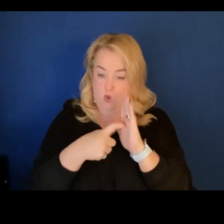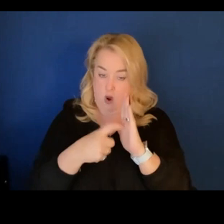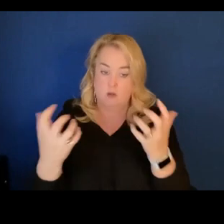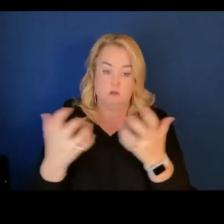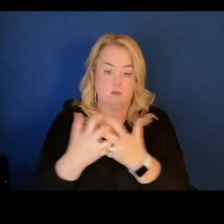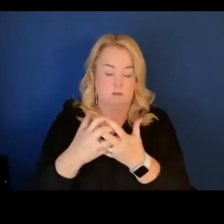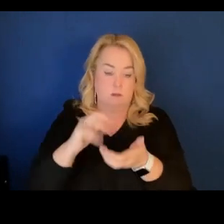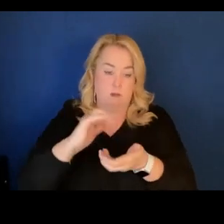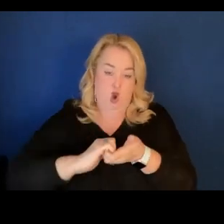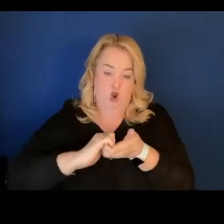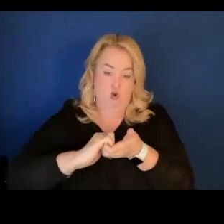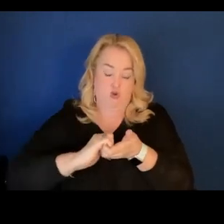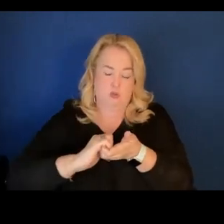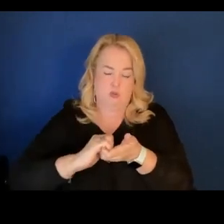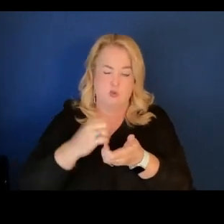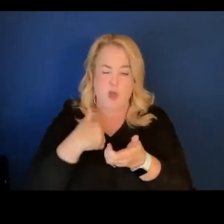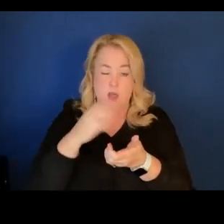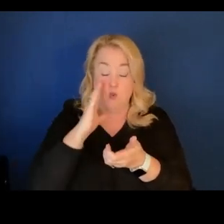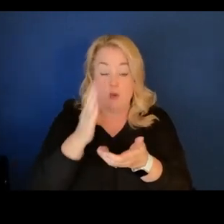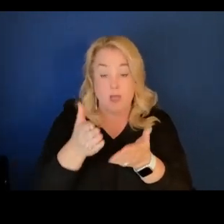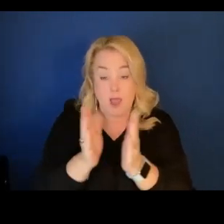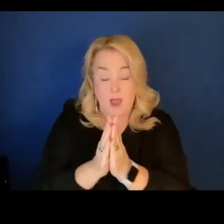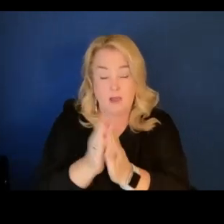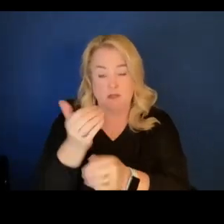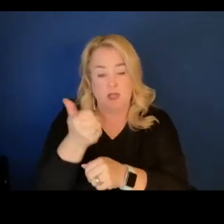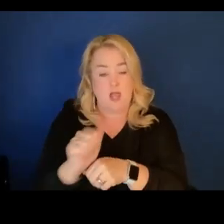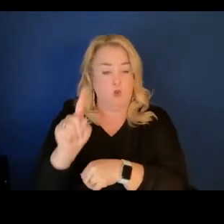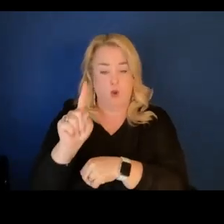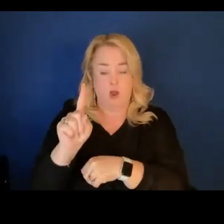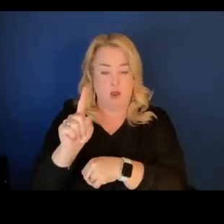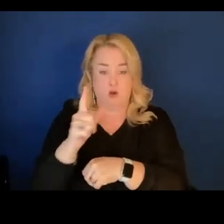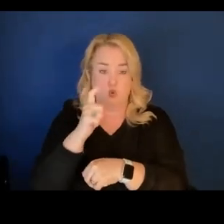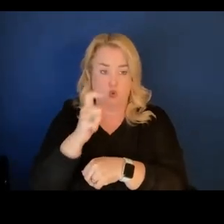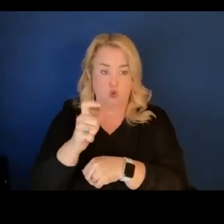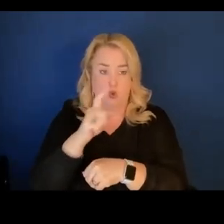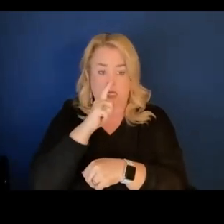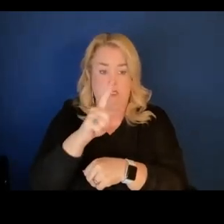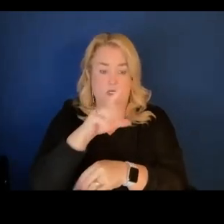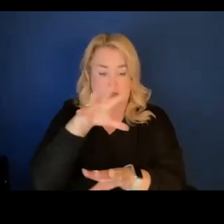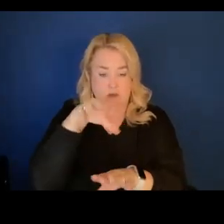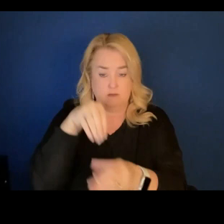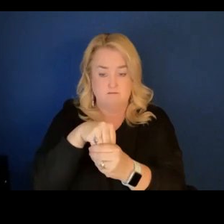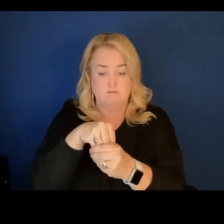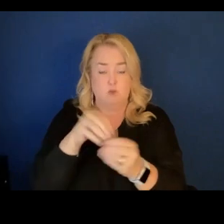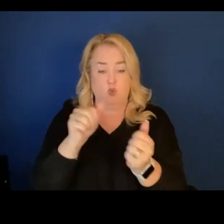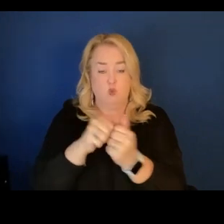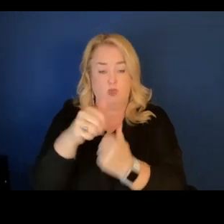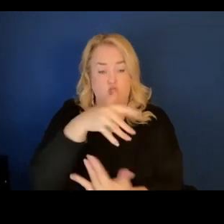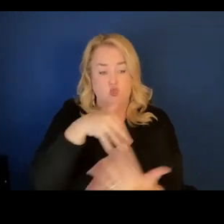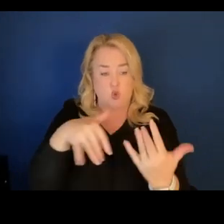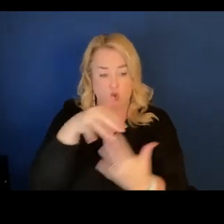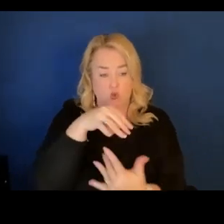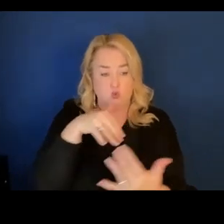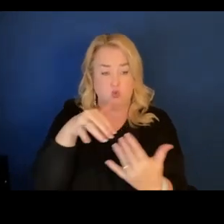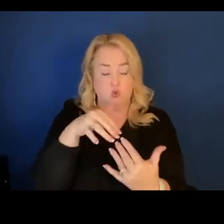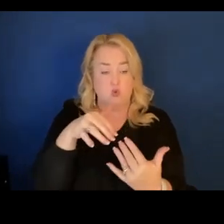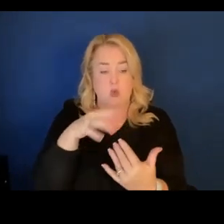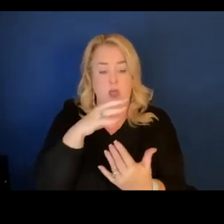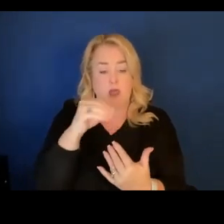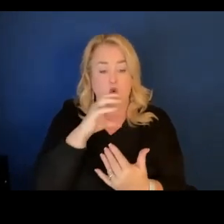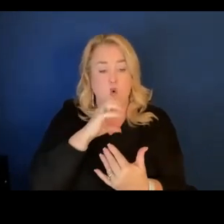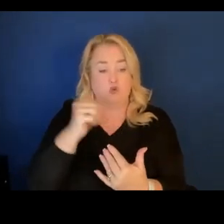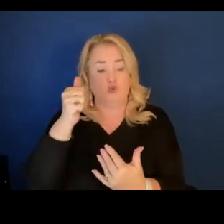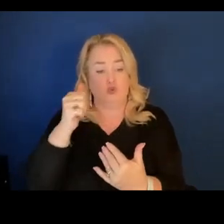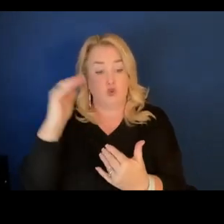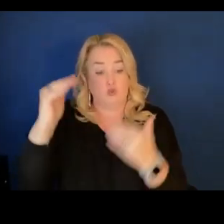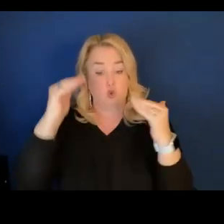partnership. So I'd really ask anyone who's participating around social engagement, around older adults, reach